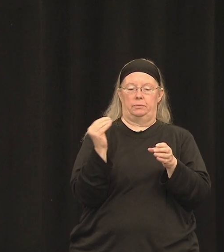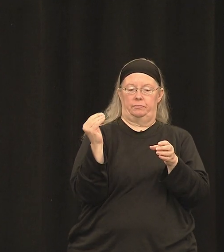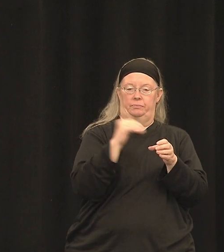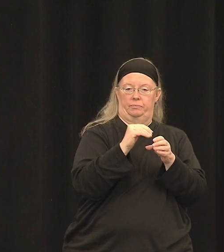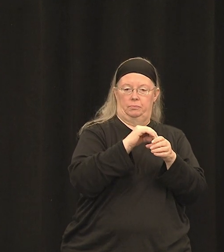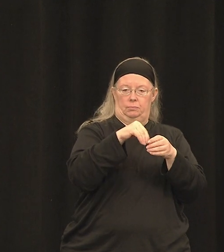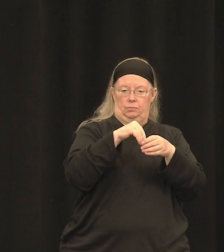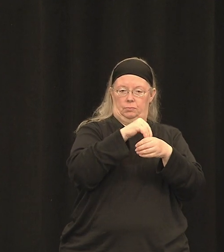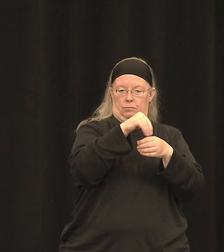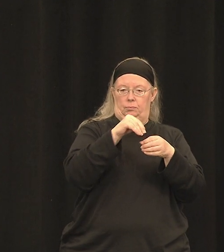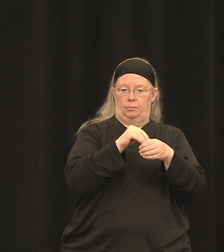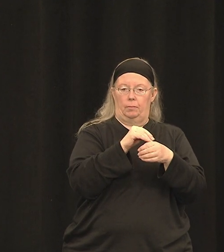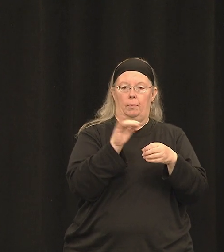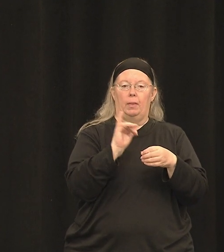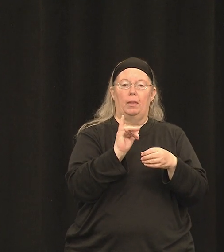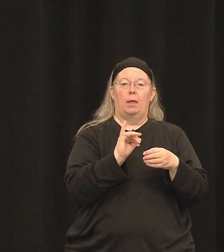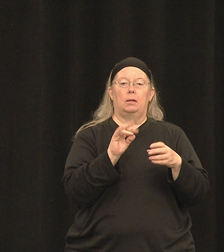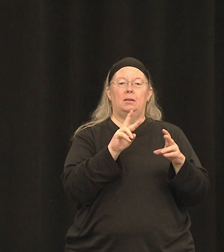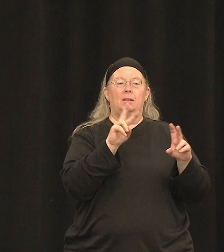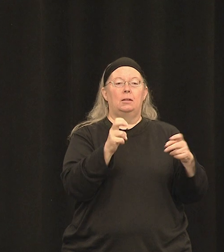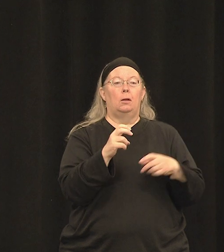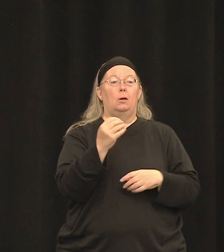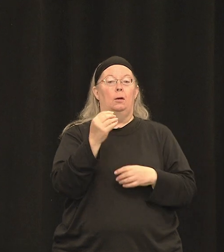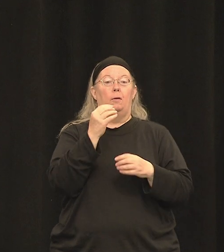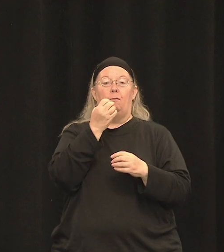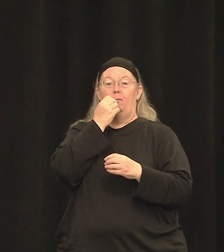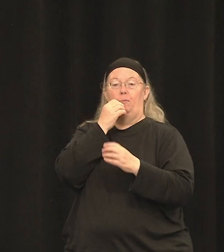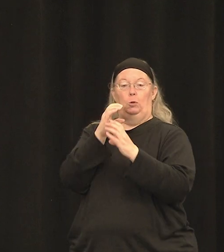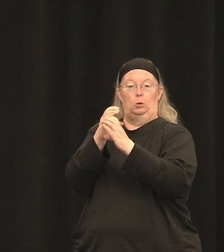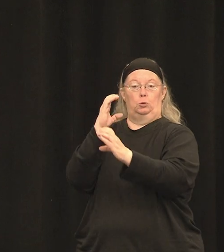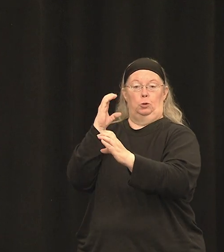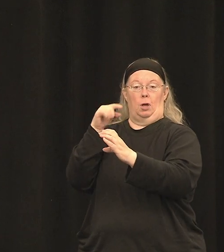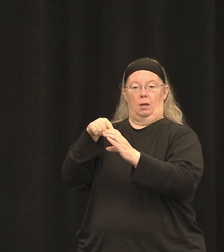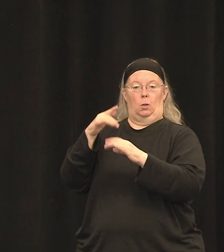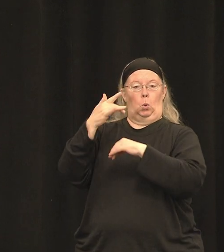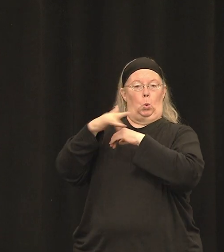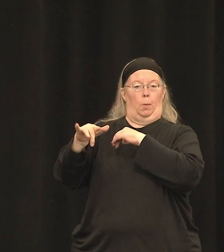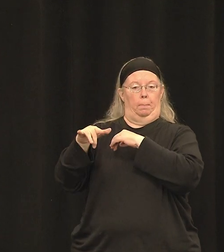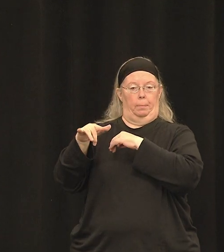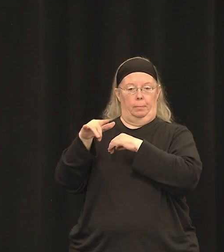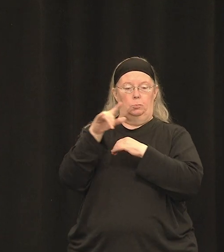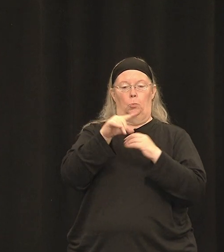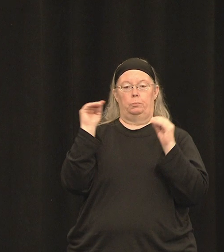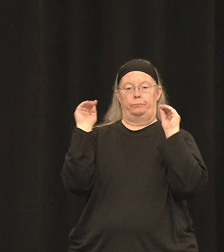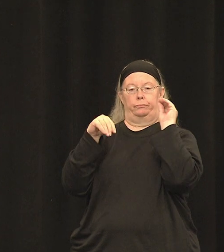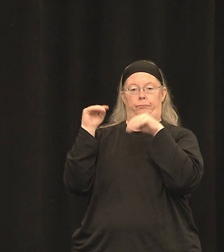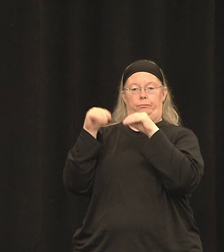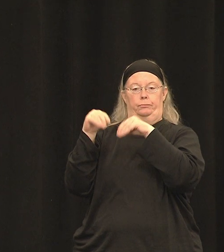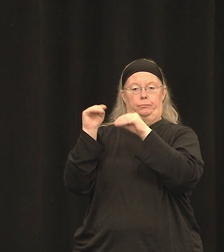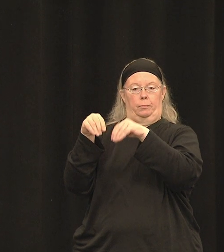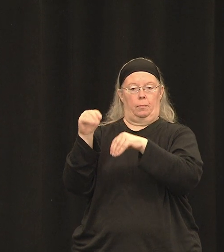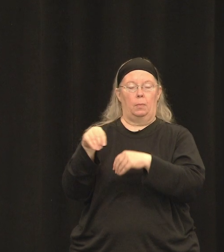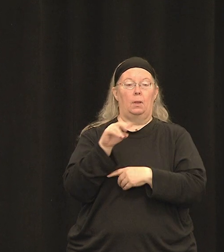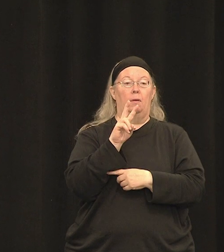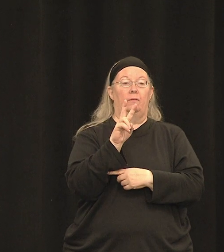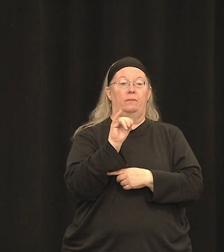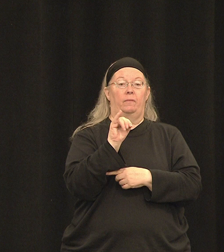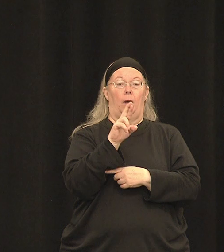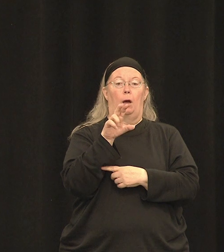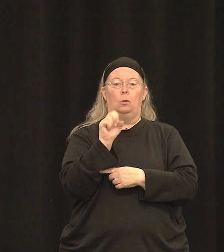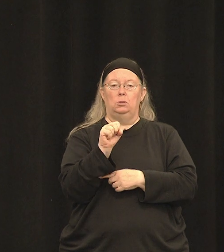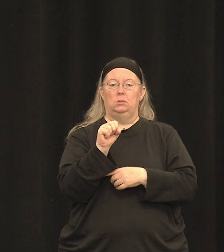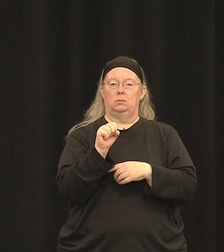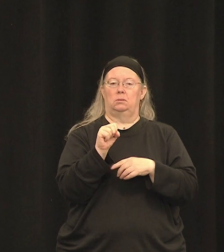truck. Just to be clear here, the virus has been rendered harmless of its original effects. It is now just a